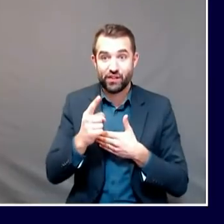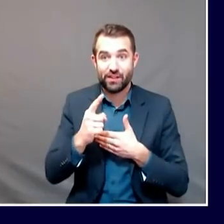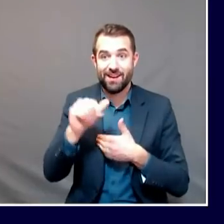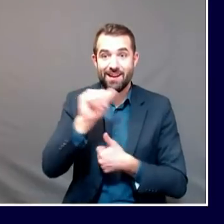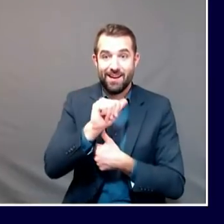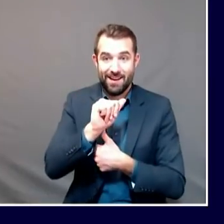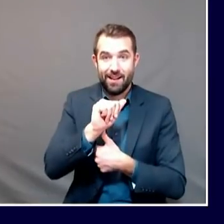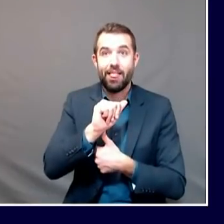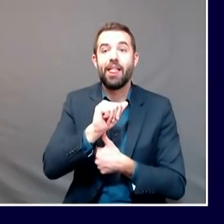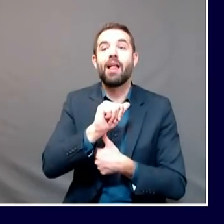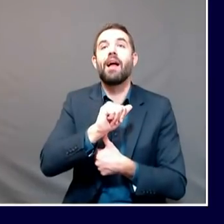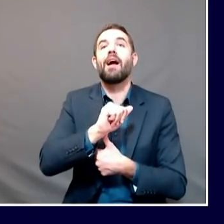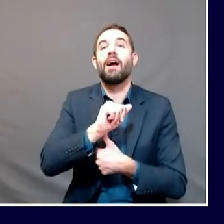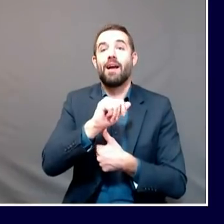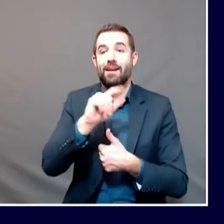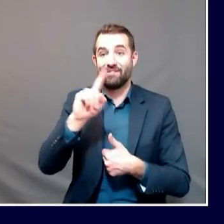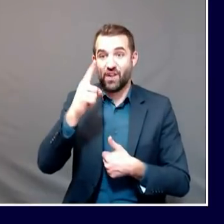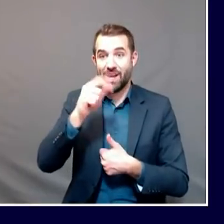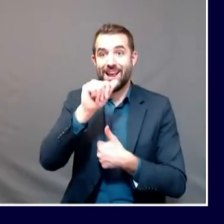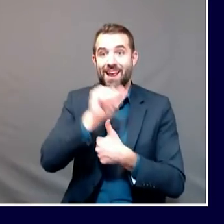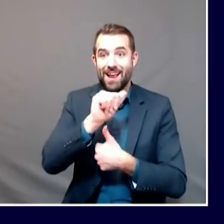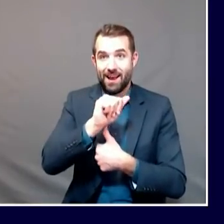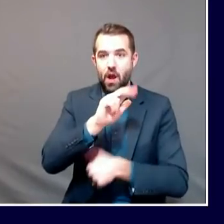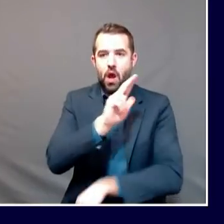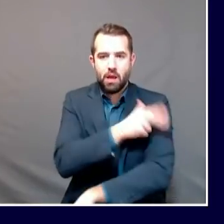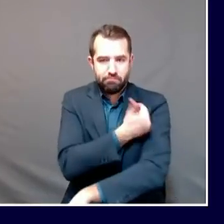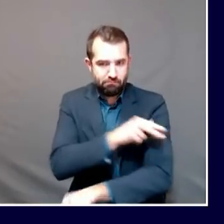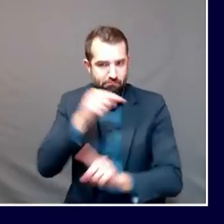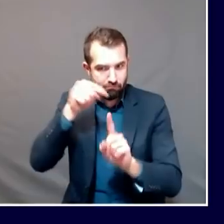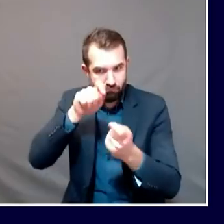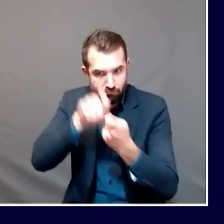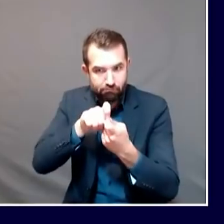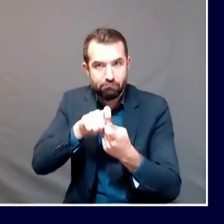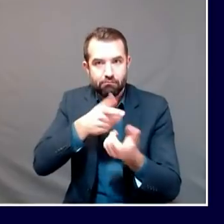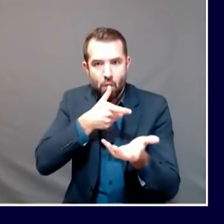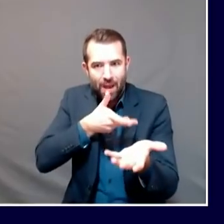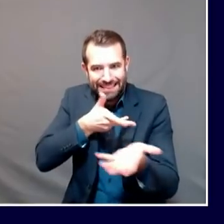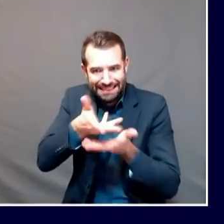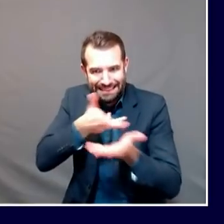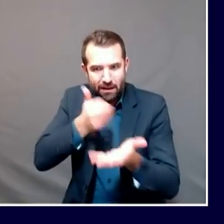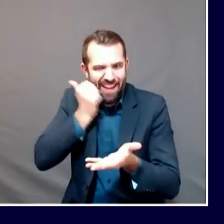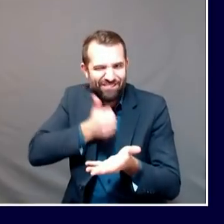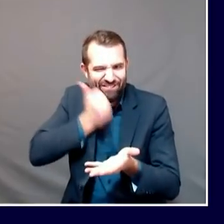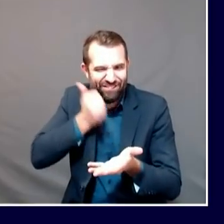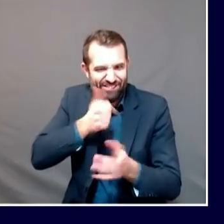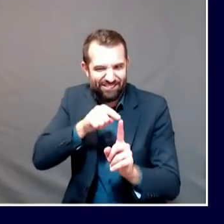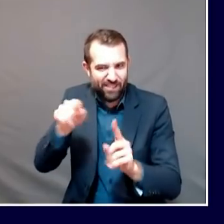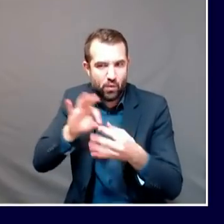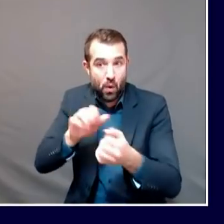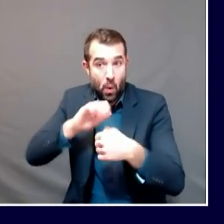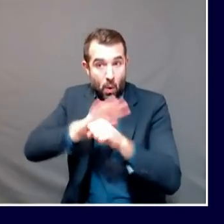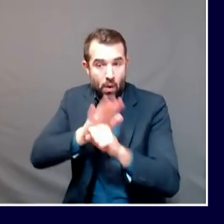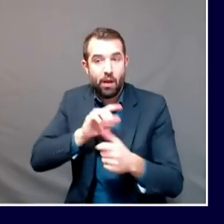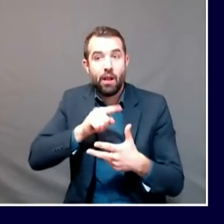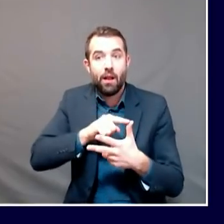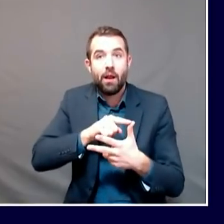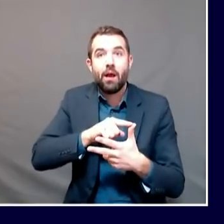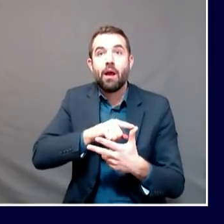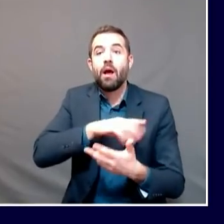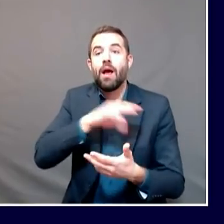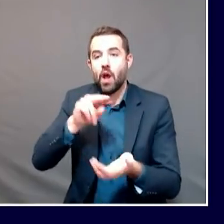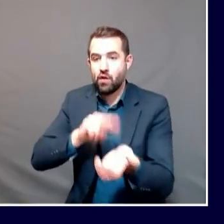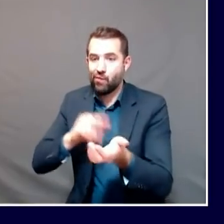1A, which focuses on hospital healthcare personnel, as well as long-term care facility residents and staff.